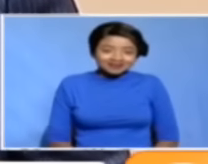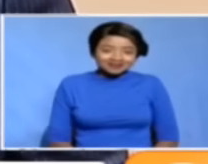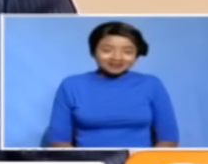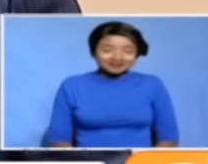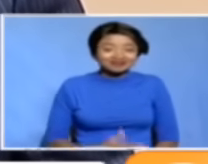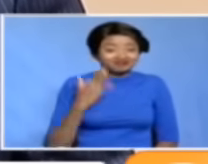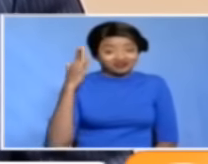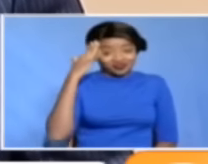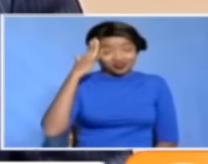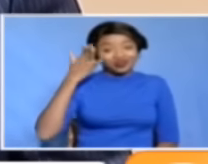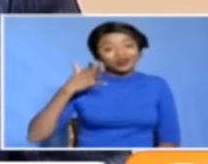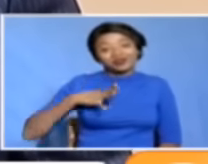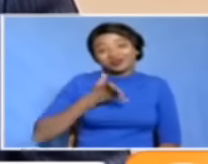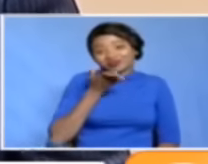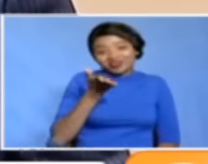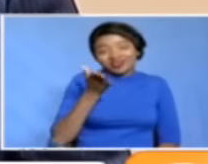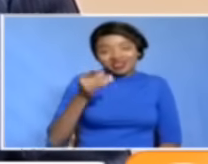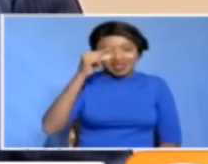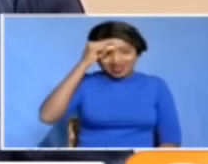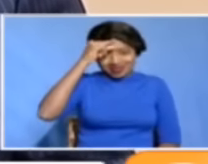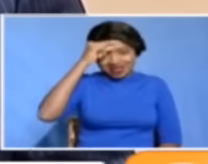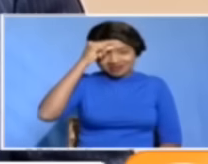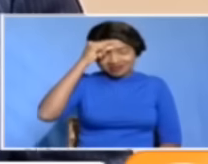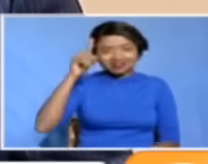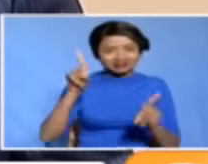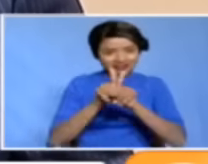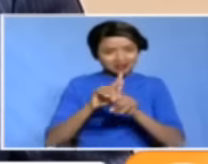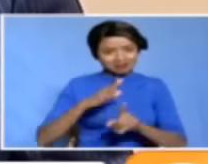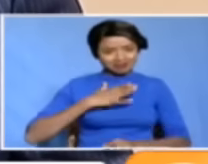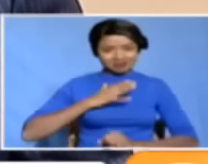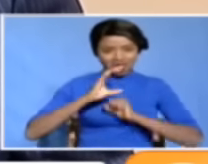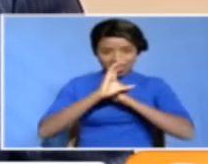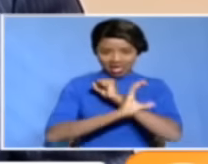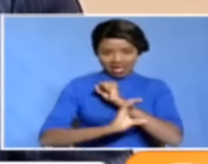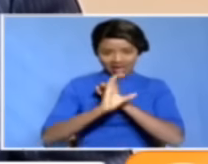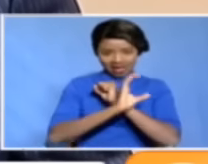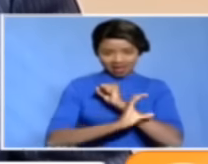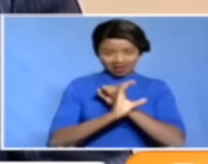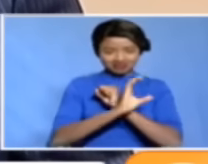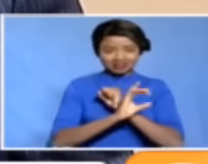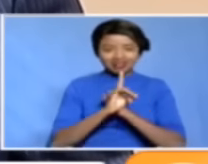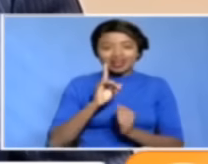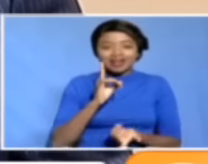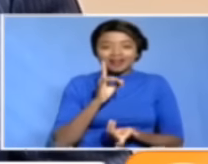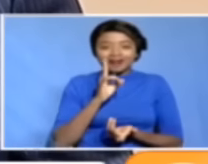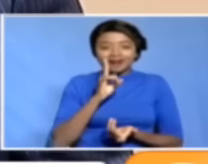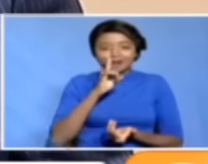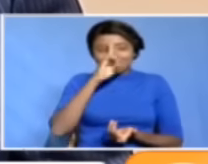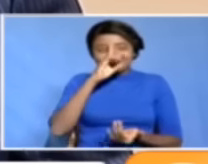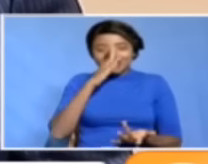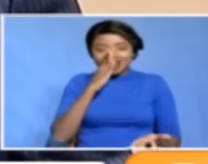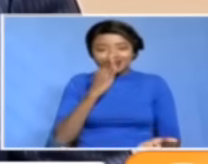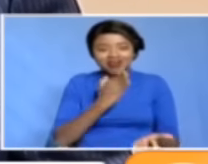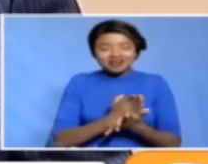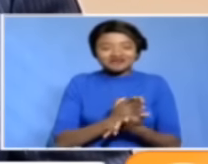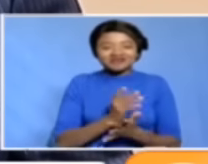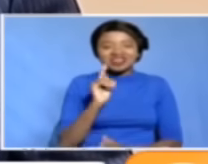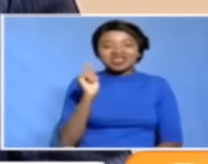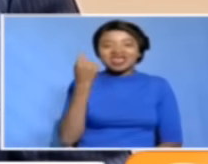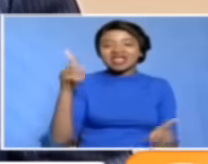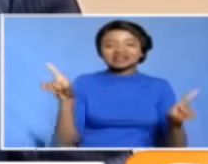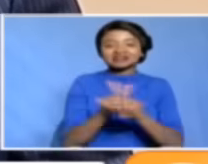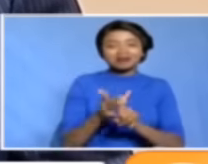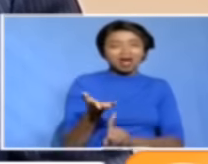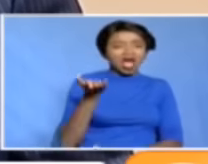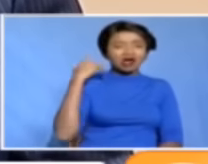in government and in our country who still believe that Kenya is the Kenya of 1963.